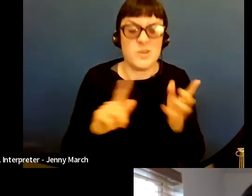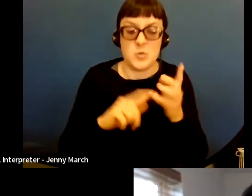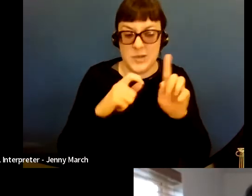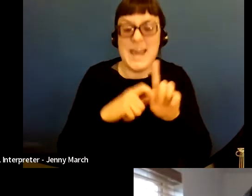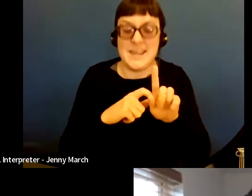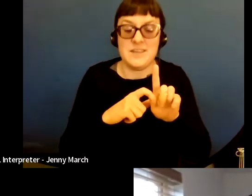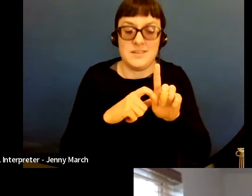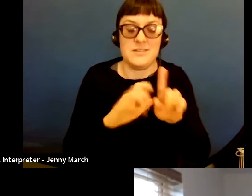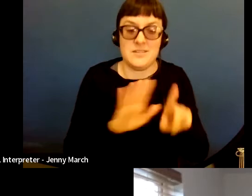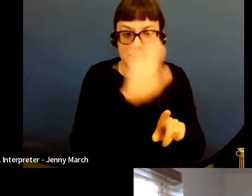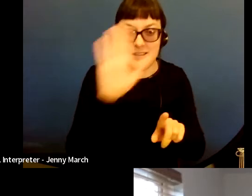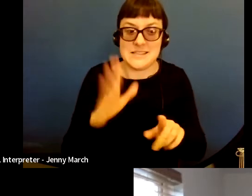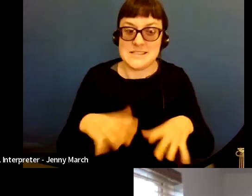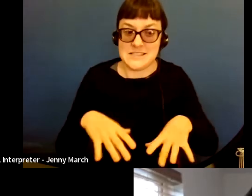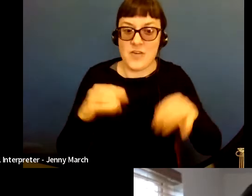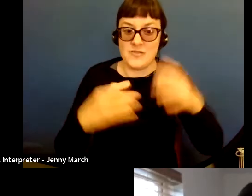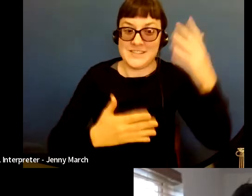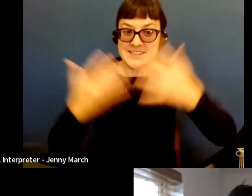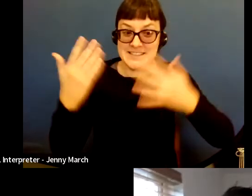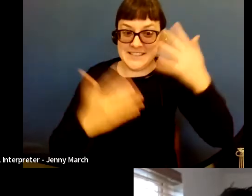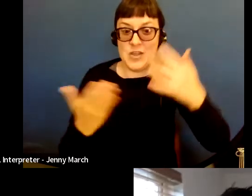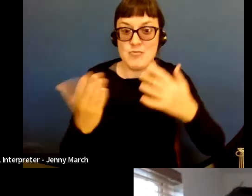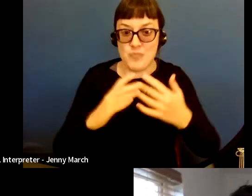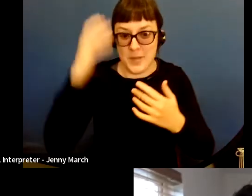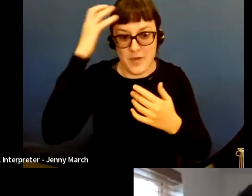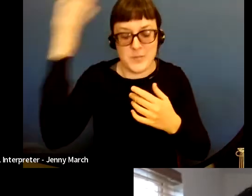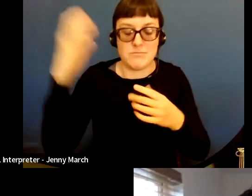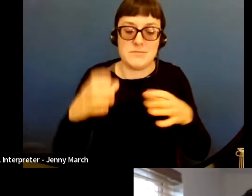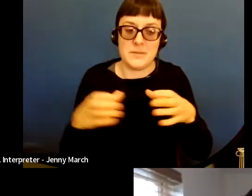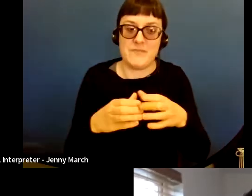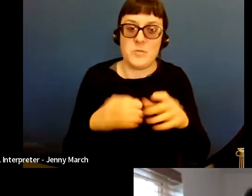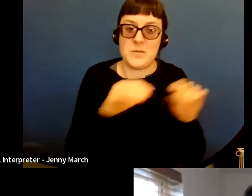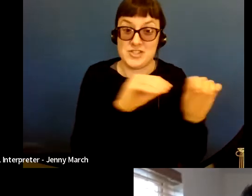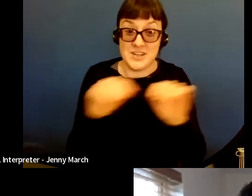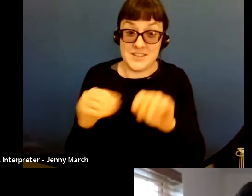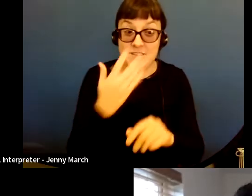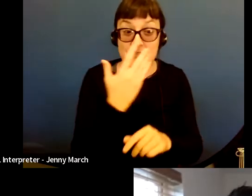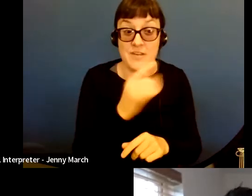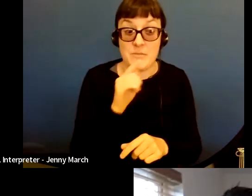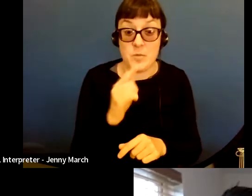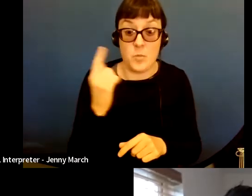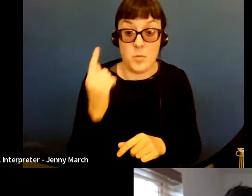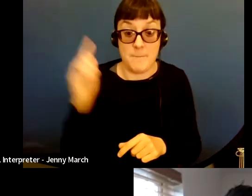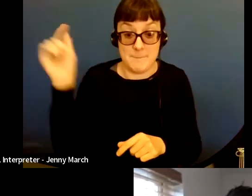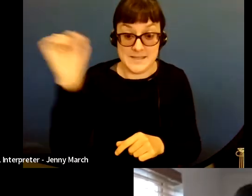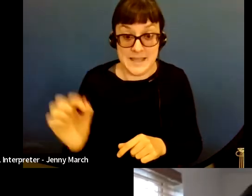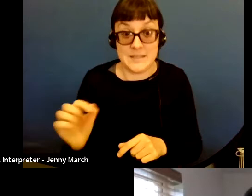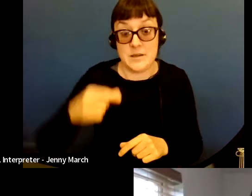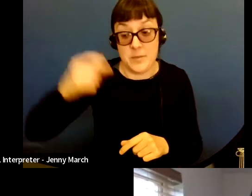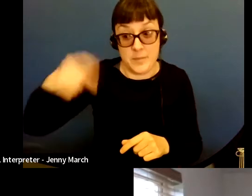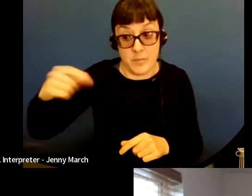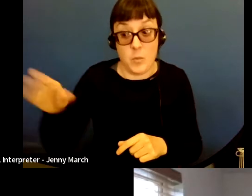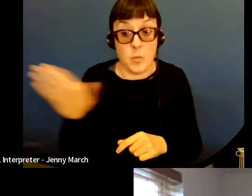I'd like to start with some statistics from the Department for Education. So currently, 5.1% of pupils in all UK